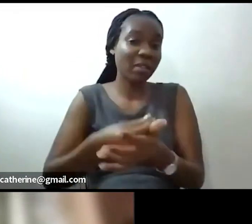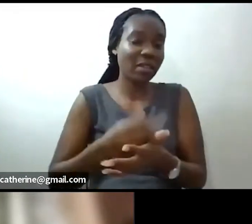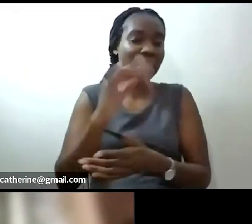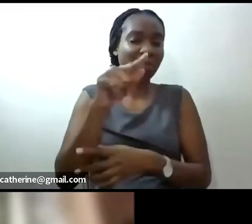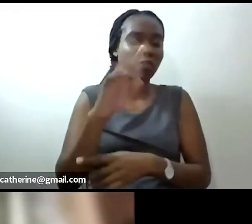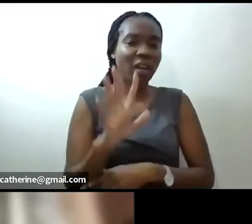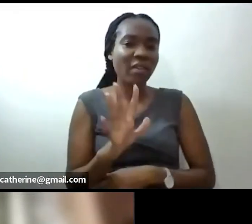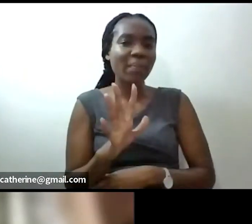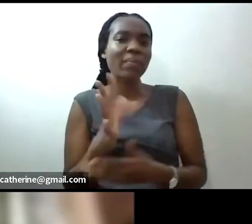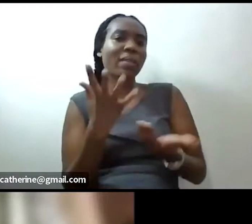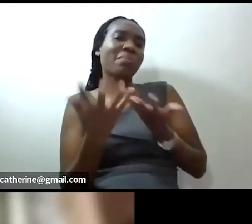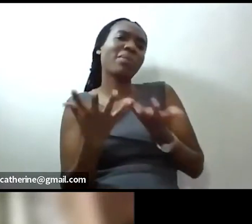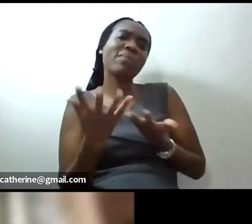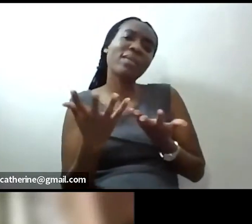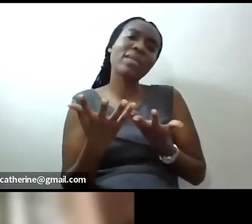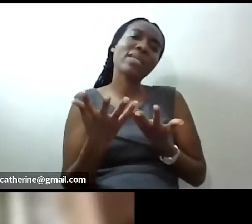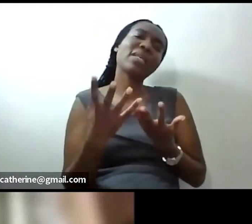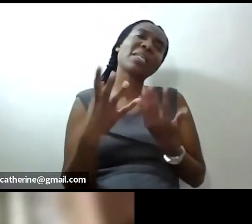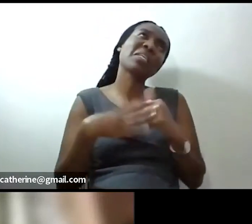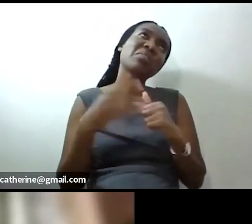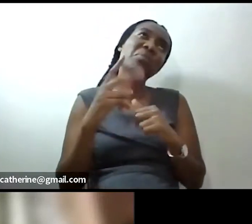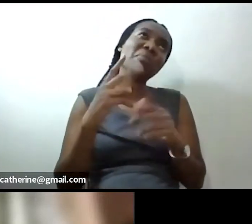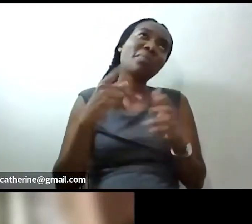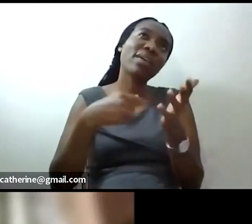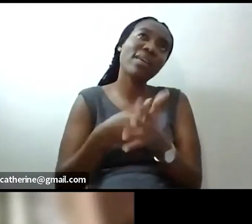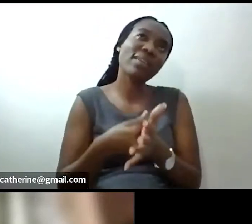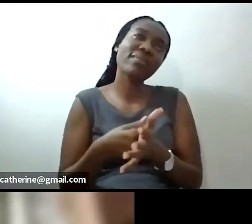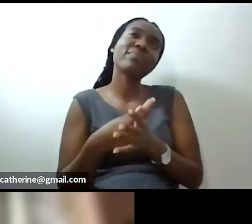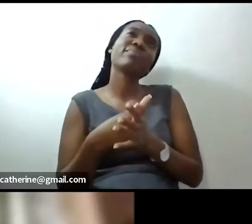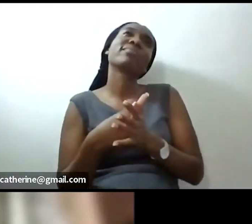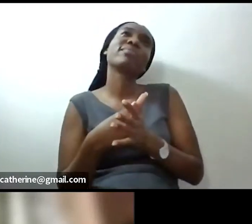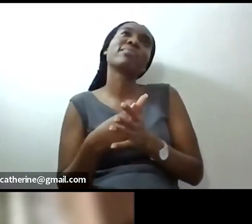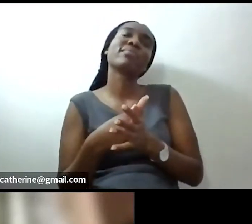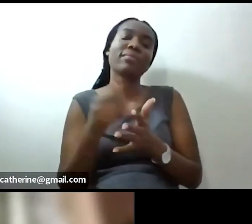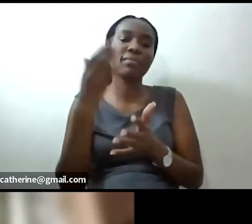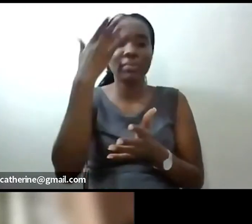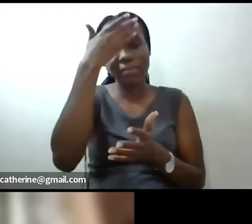15.1%, and 364 days paying about 15.5%.